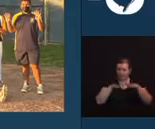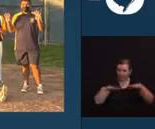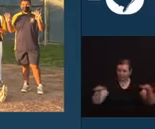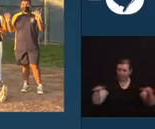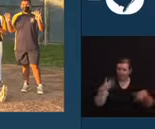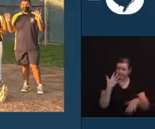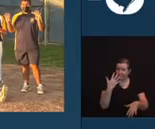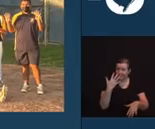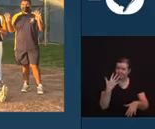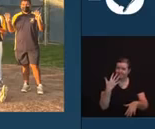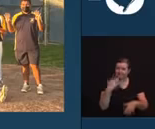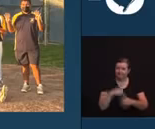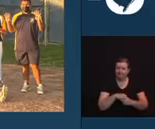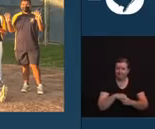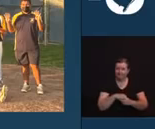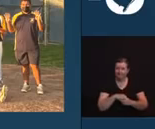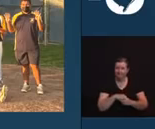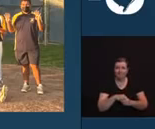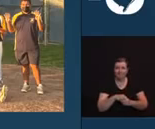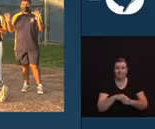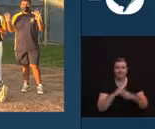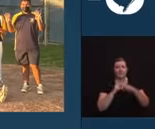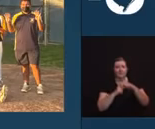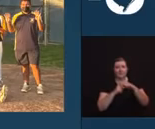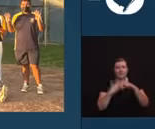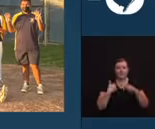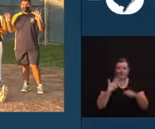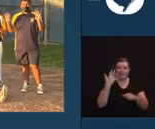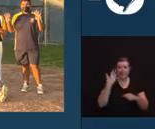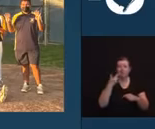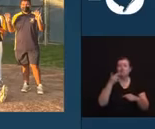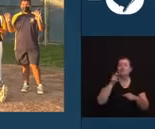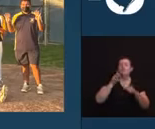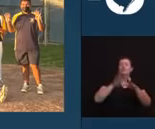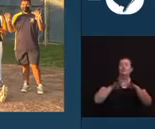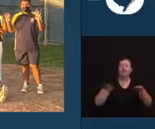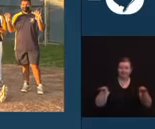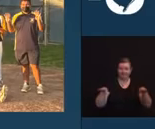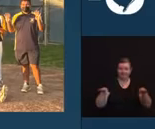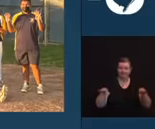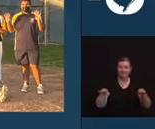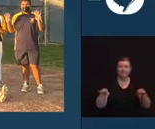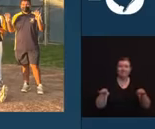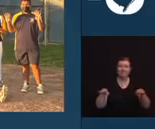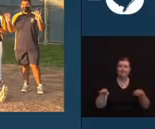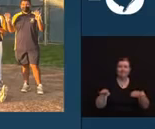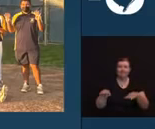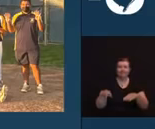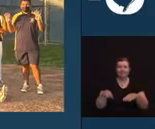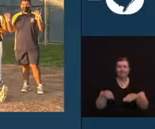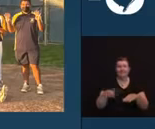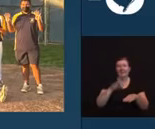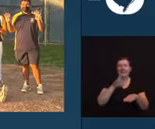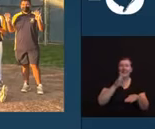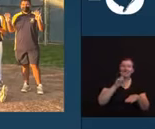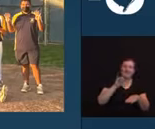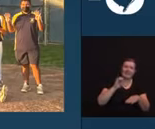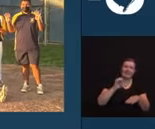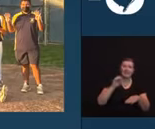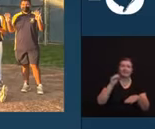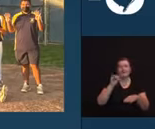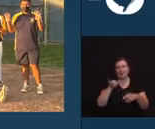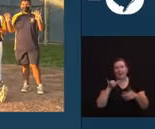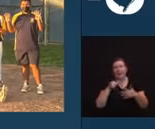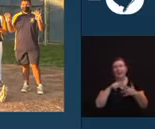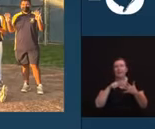speaking, and Eli, as well as 5 grandchildren, Letty, Jay Marley, Damian, Maddox, and Savannah.